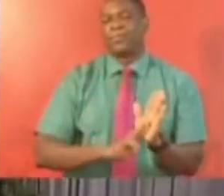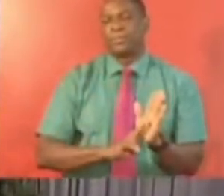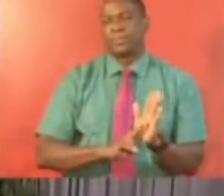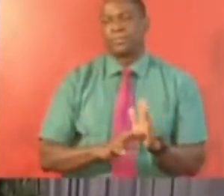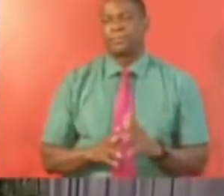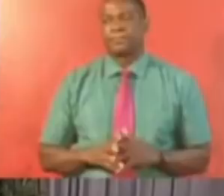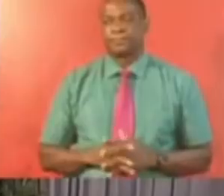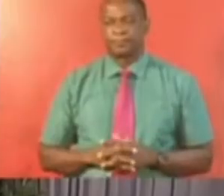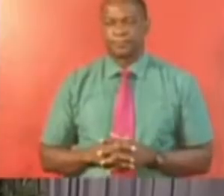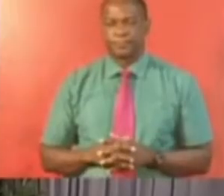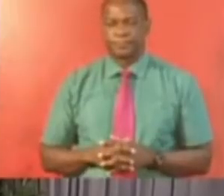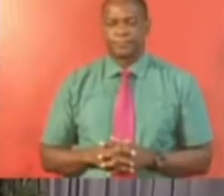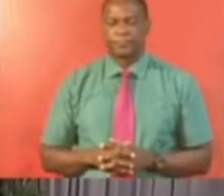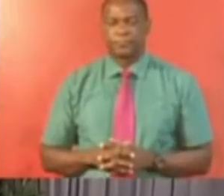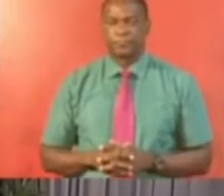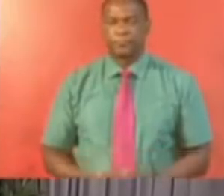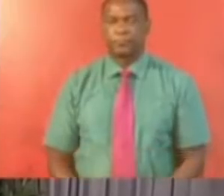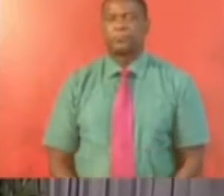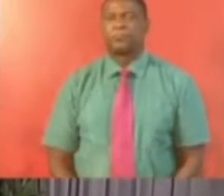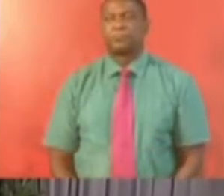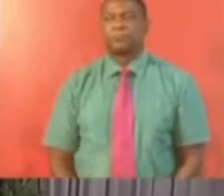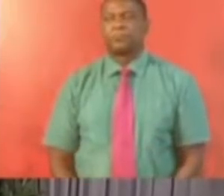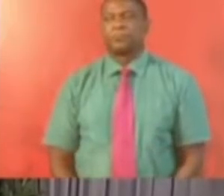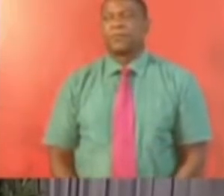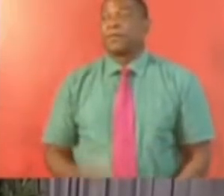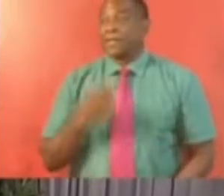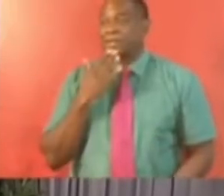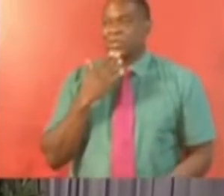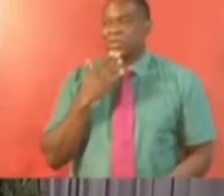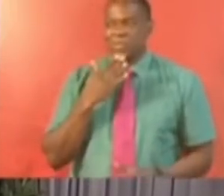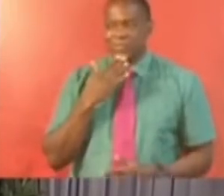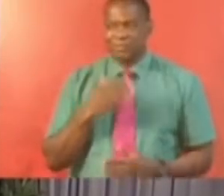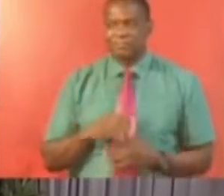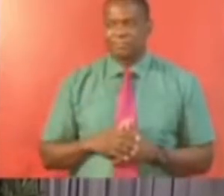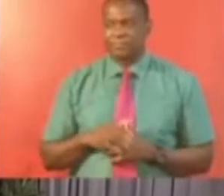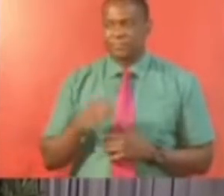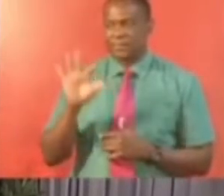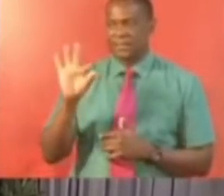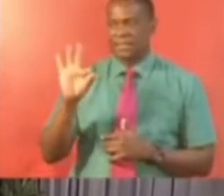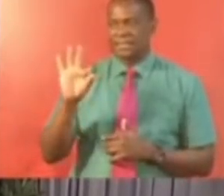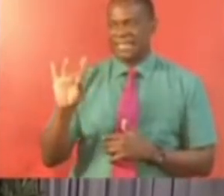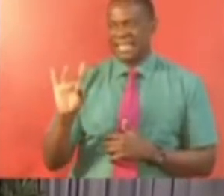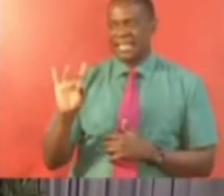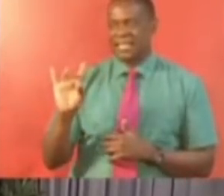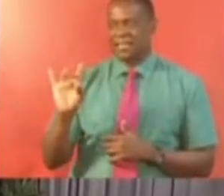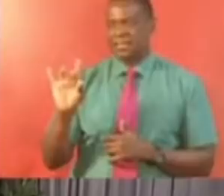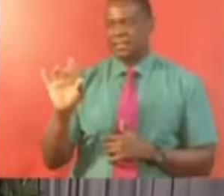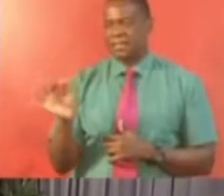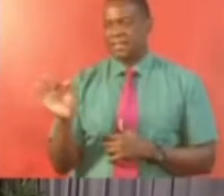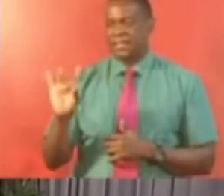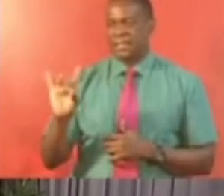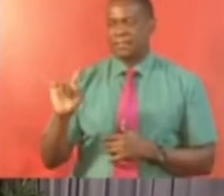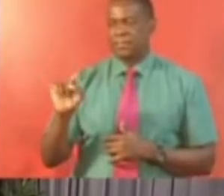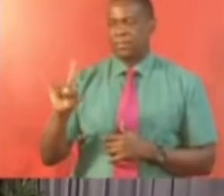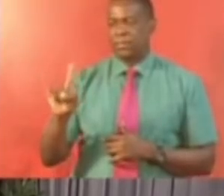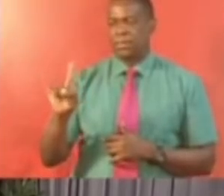Candice? Thank you very much, Chief Medical Officer. And now 98.1, the floor is open for